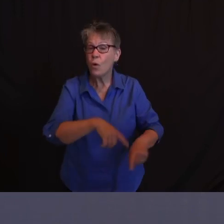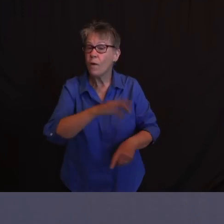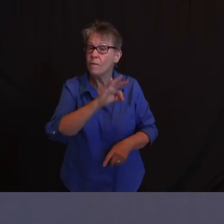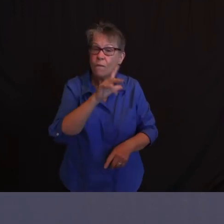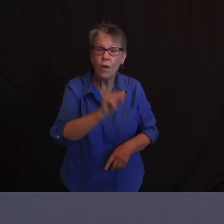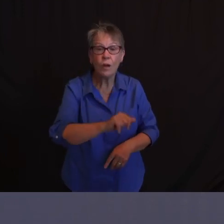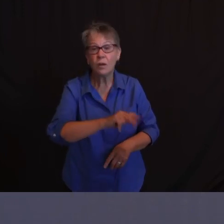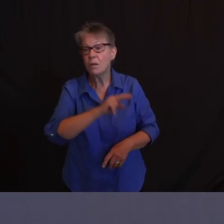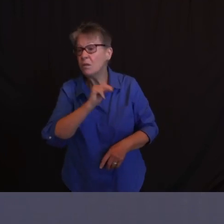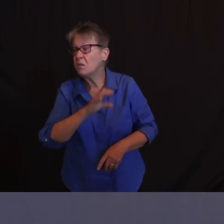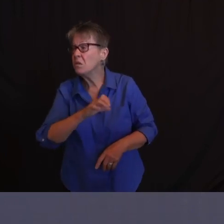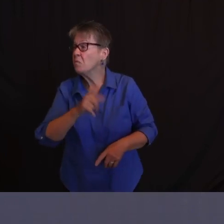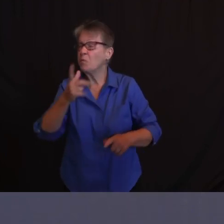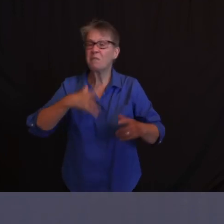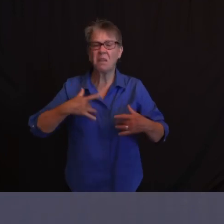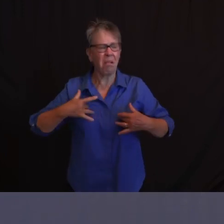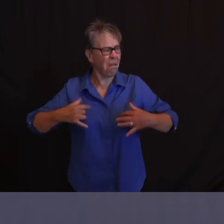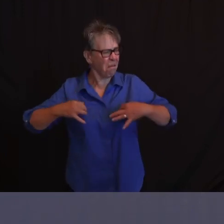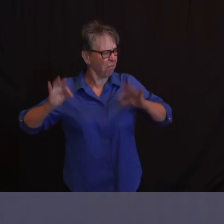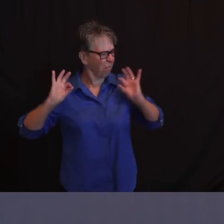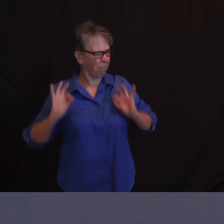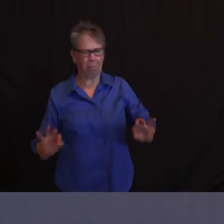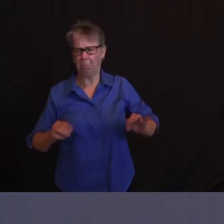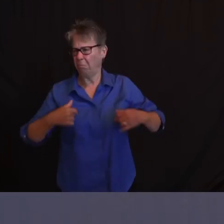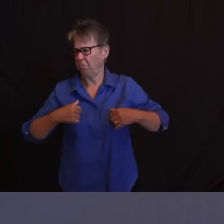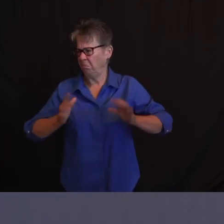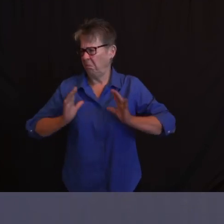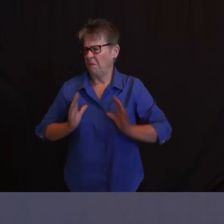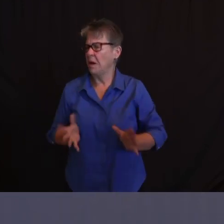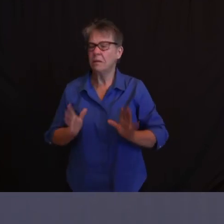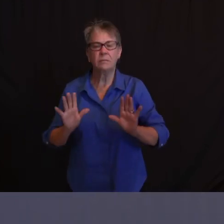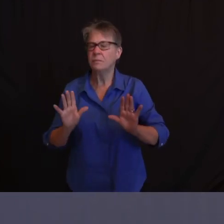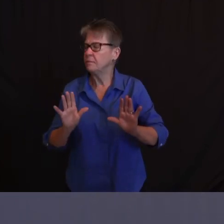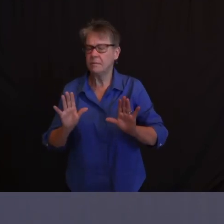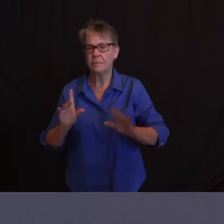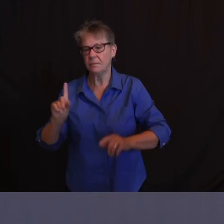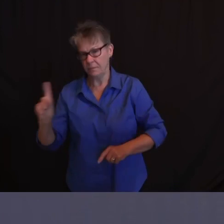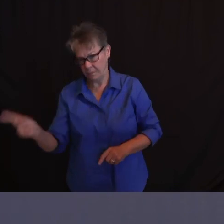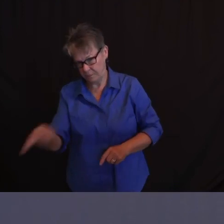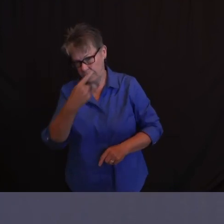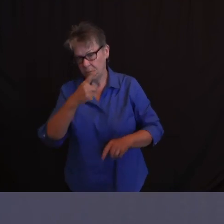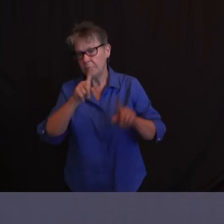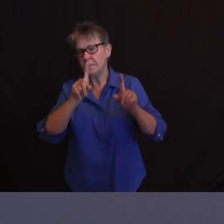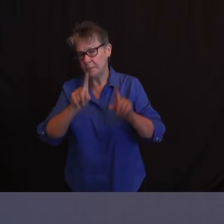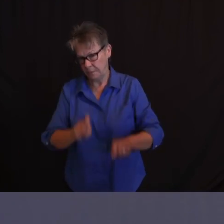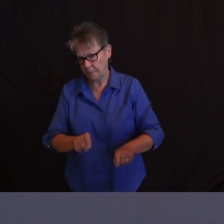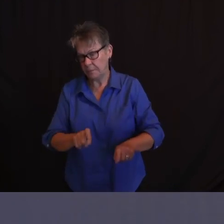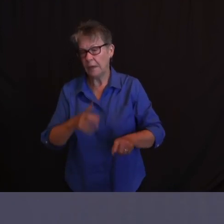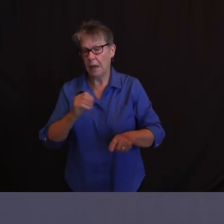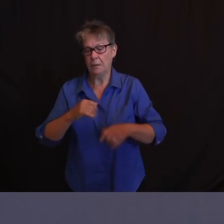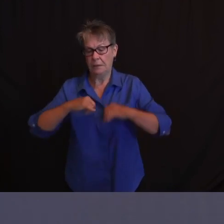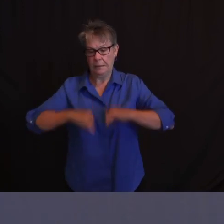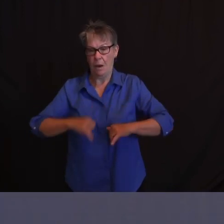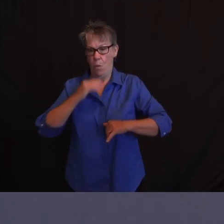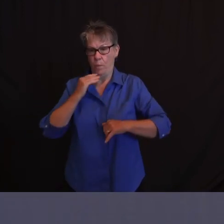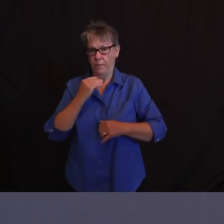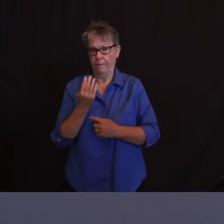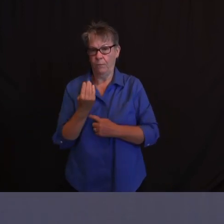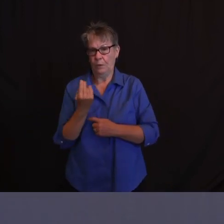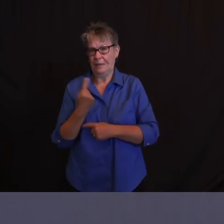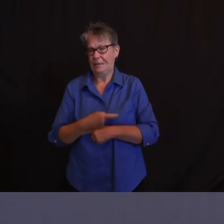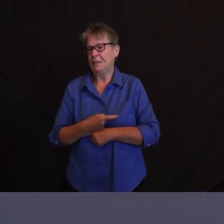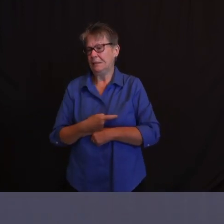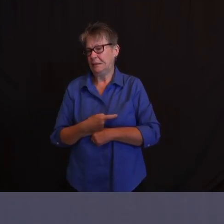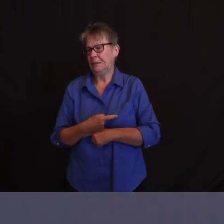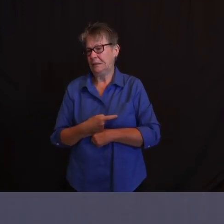going to hand this over, what data we look at? RT staying low, spot positivity staying low, new